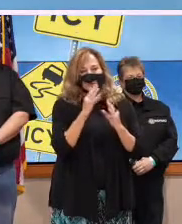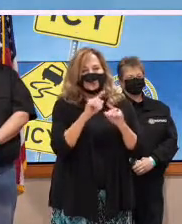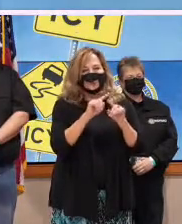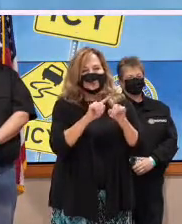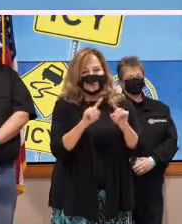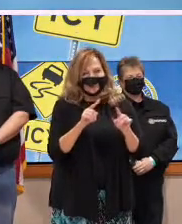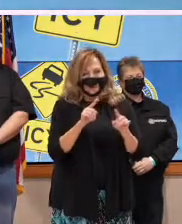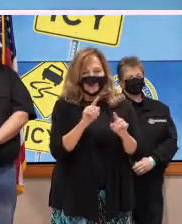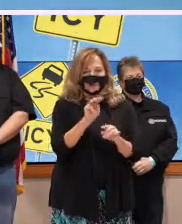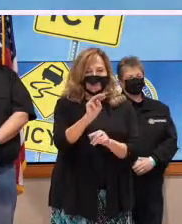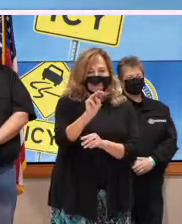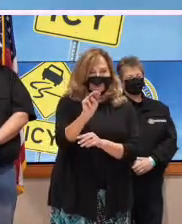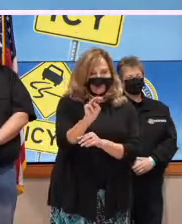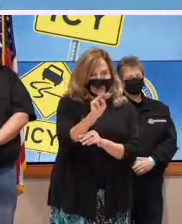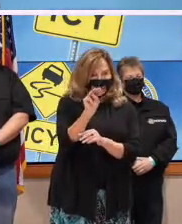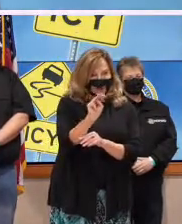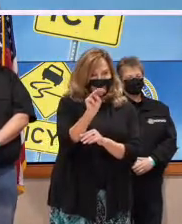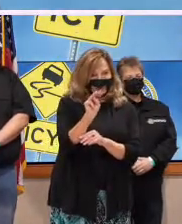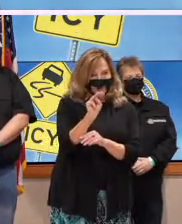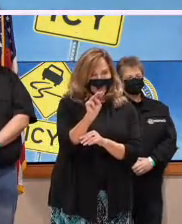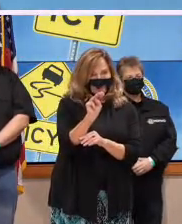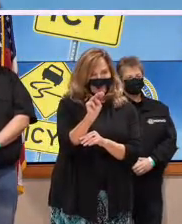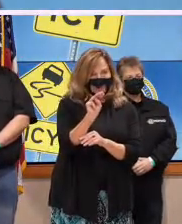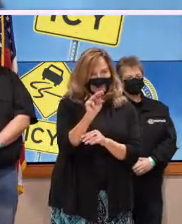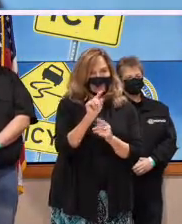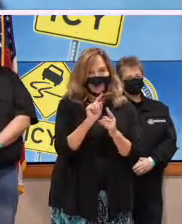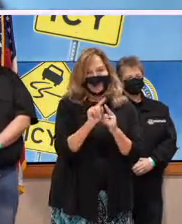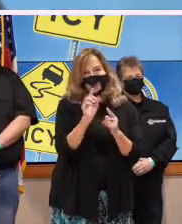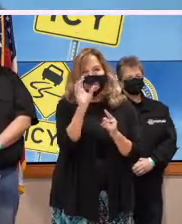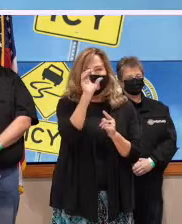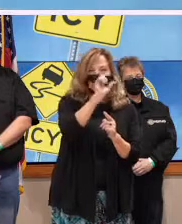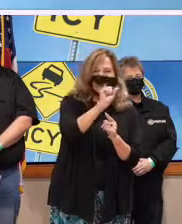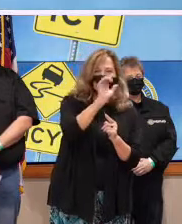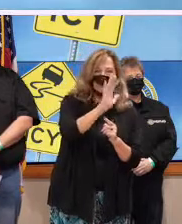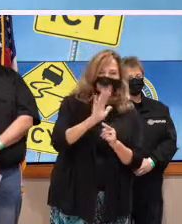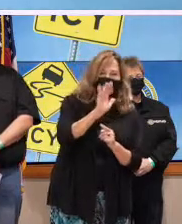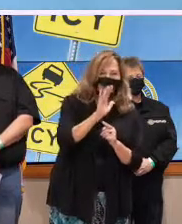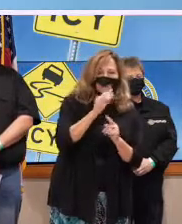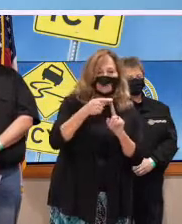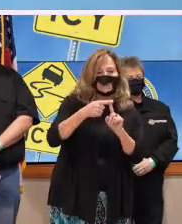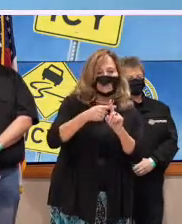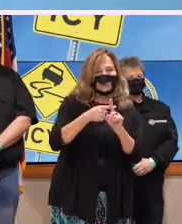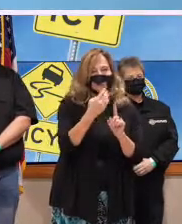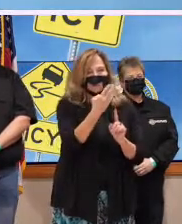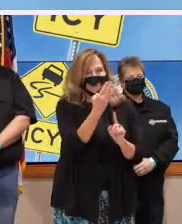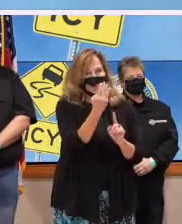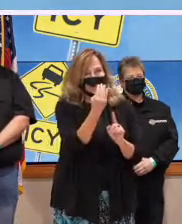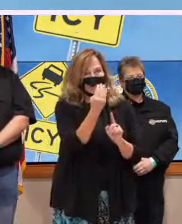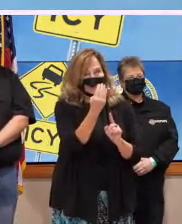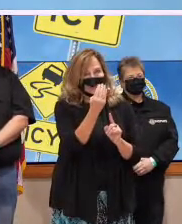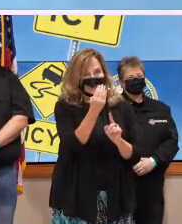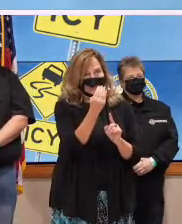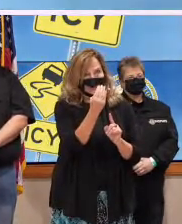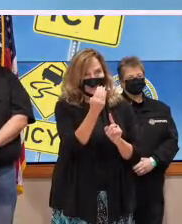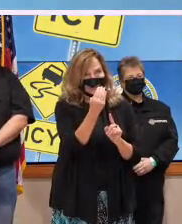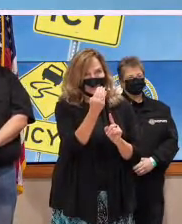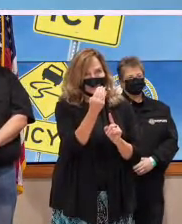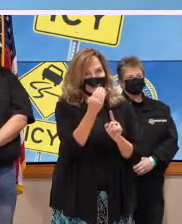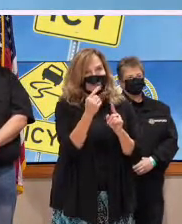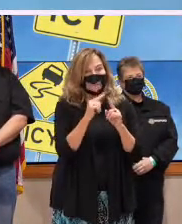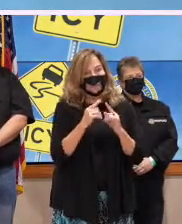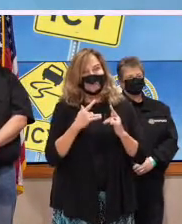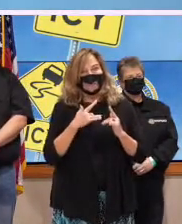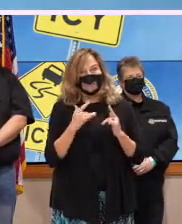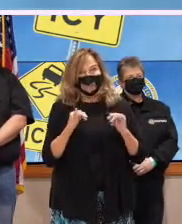Monday, situation could be 14 degrees on Monday morning with a chill factor of